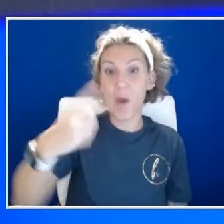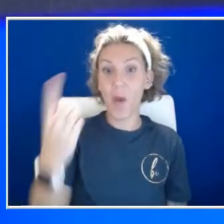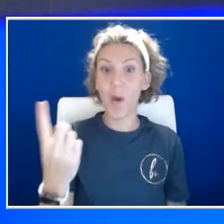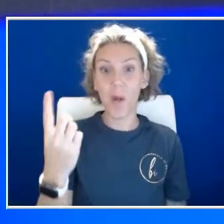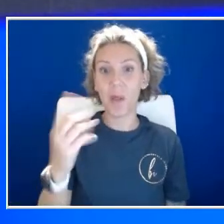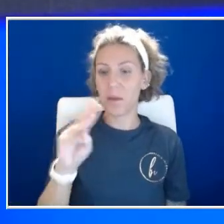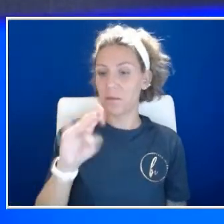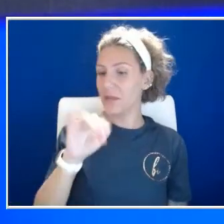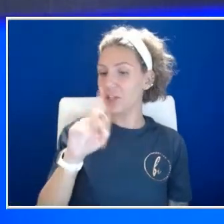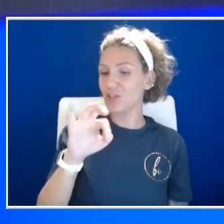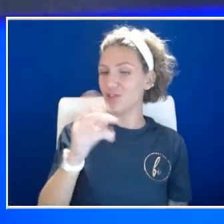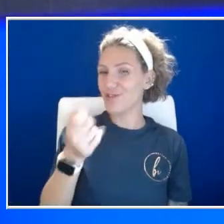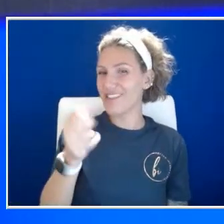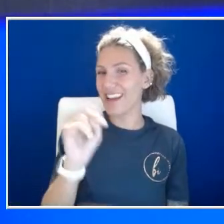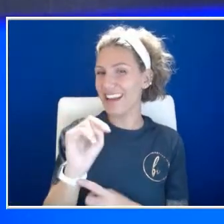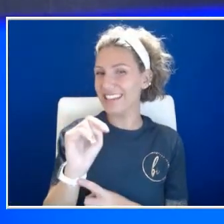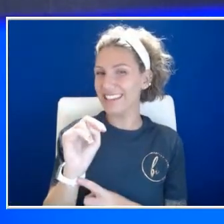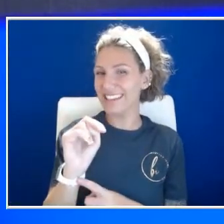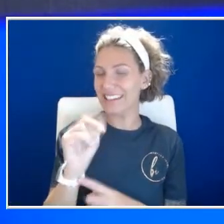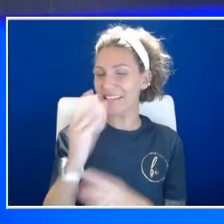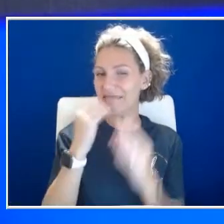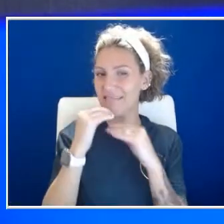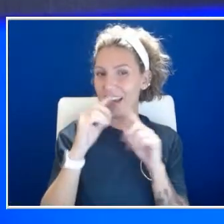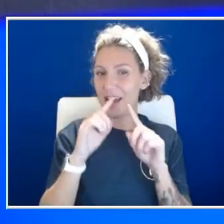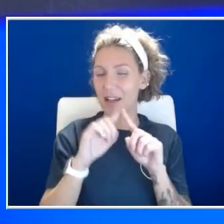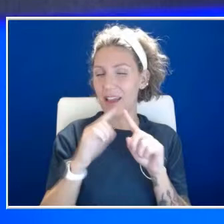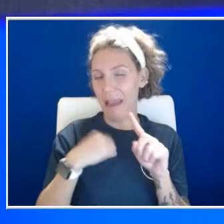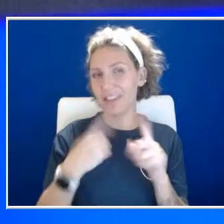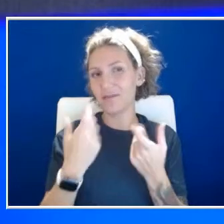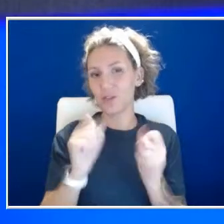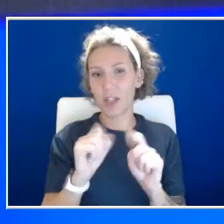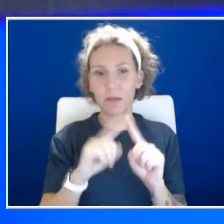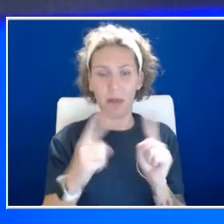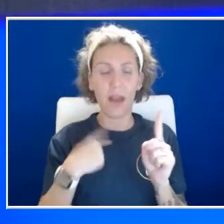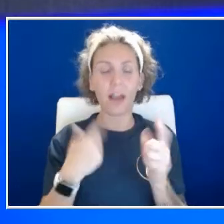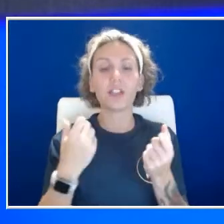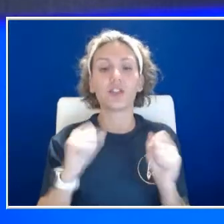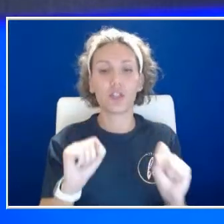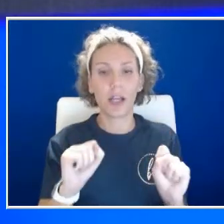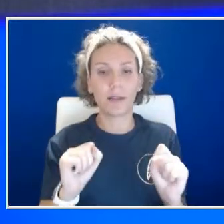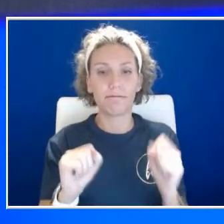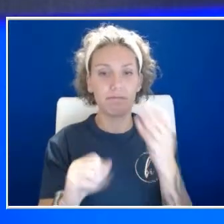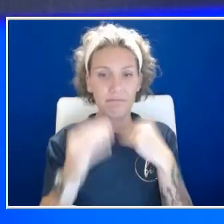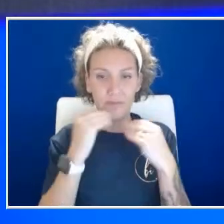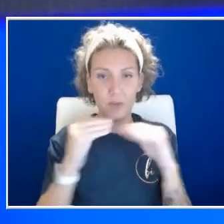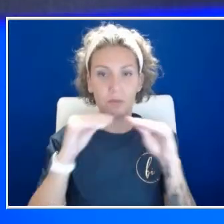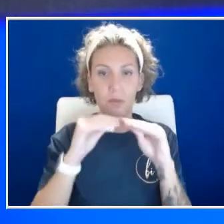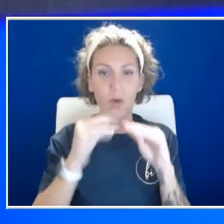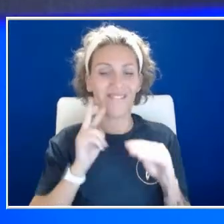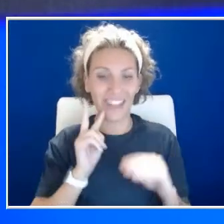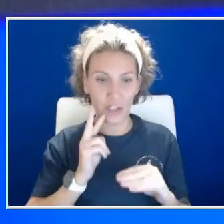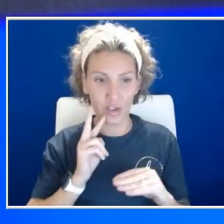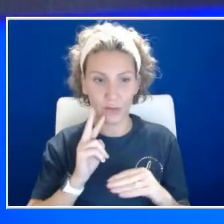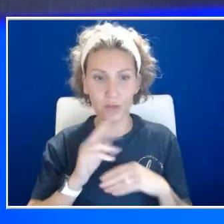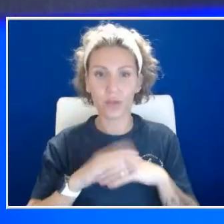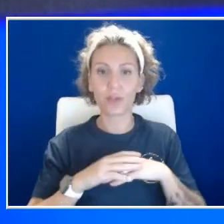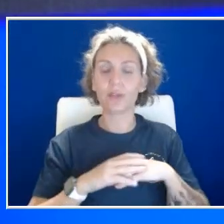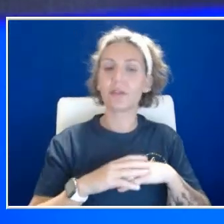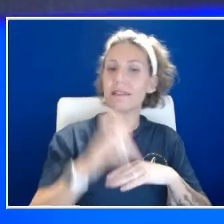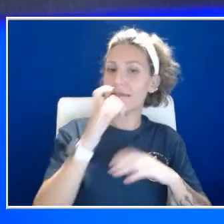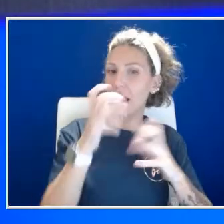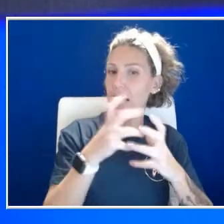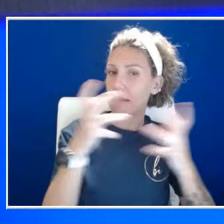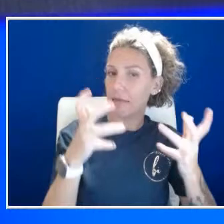I've tried, but I do try to eat more vegetables, less fat,